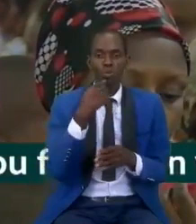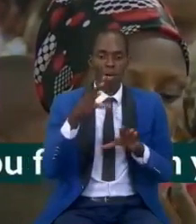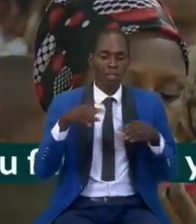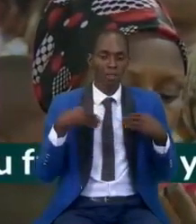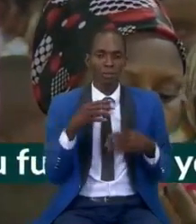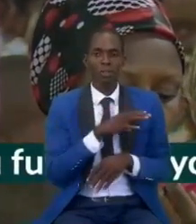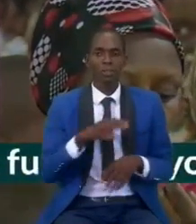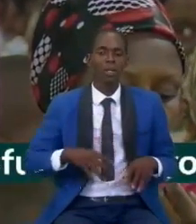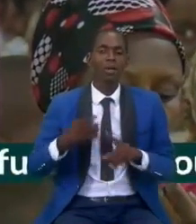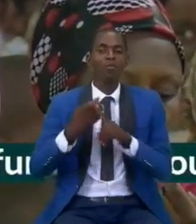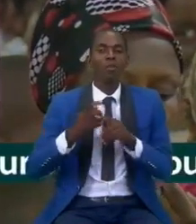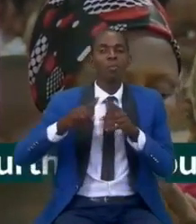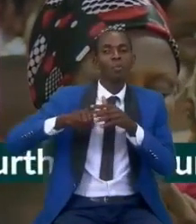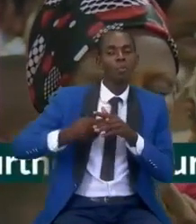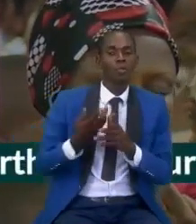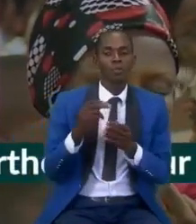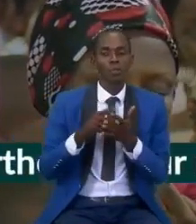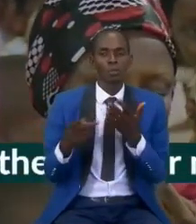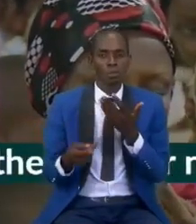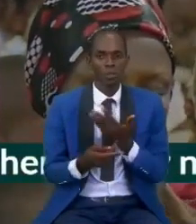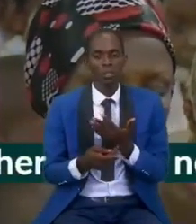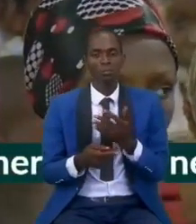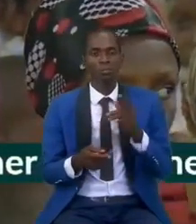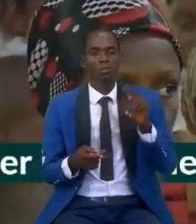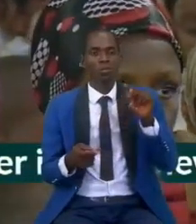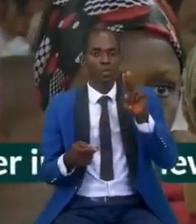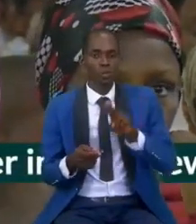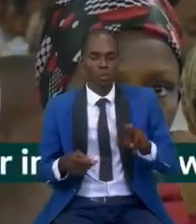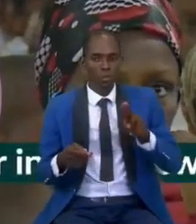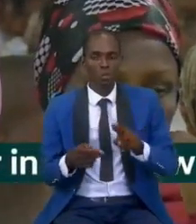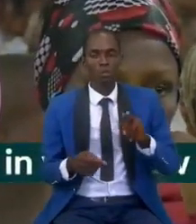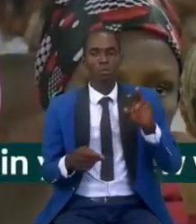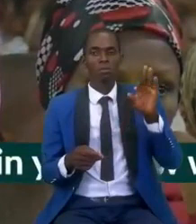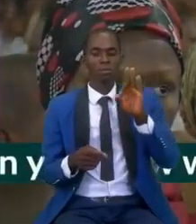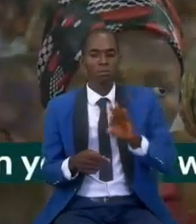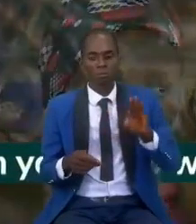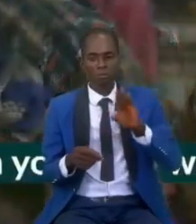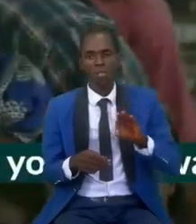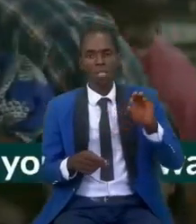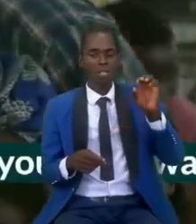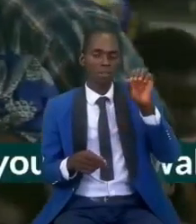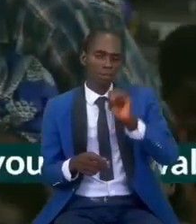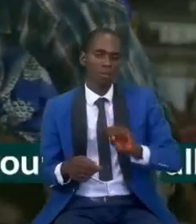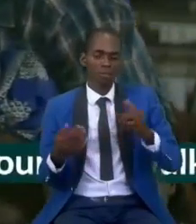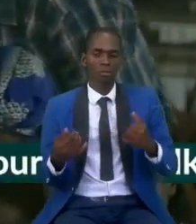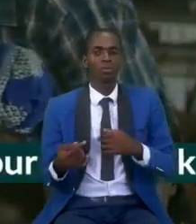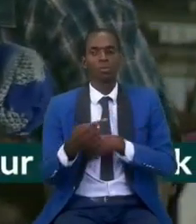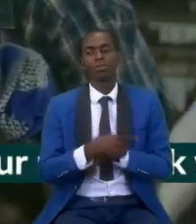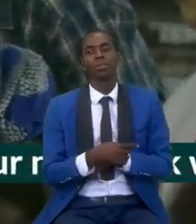Then more than that, there will be convert rally in every